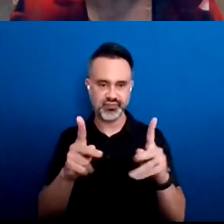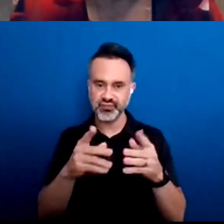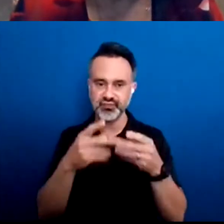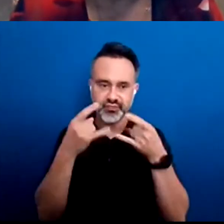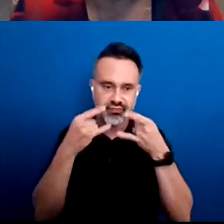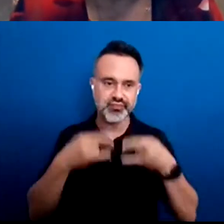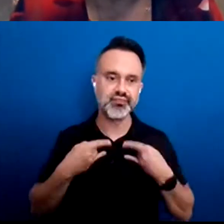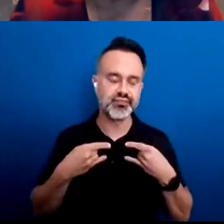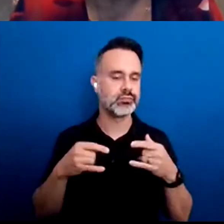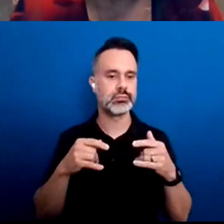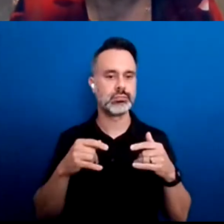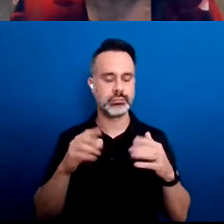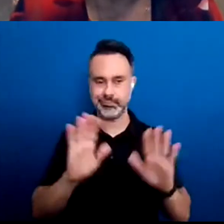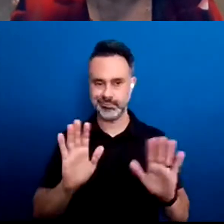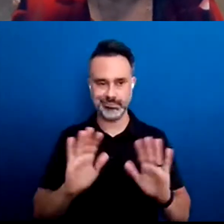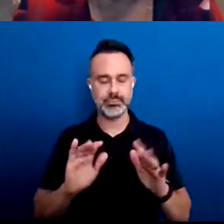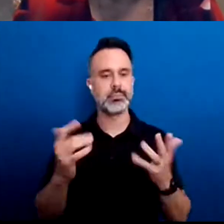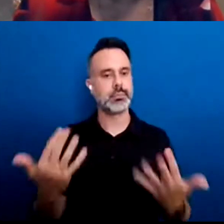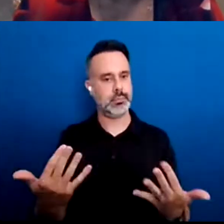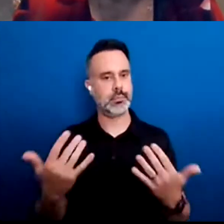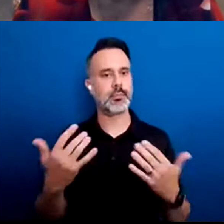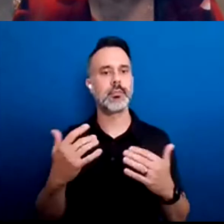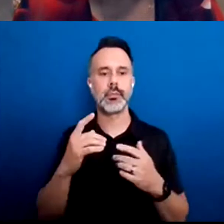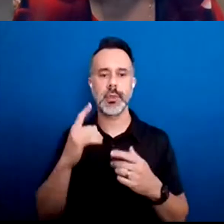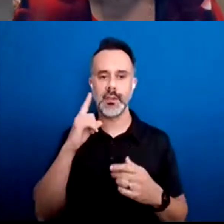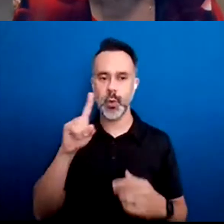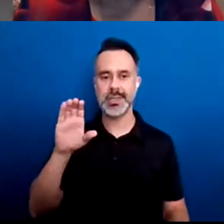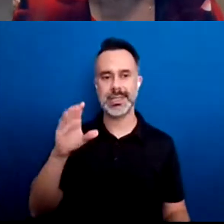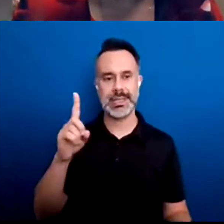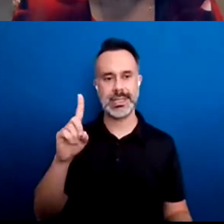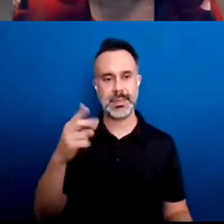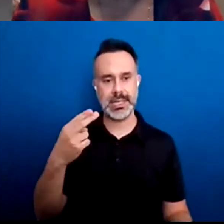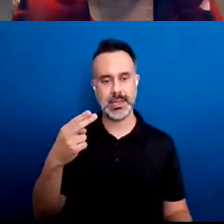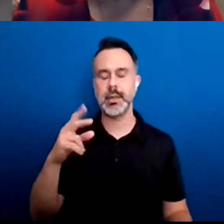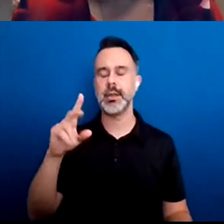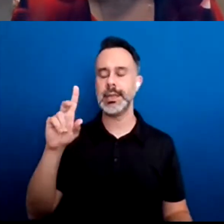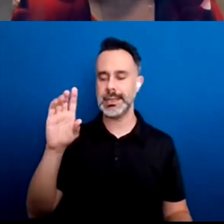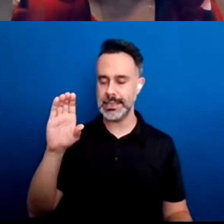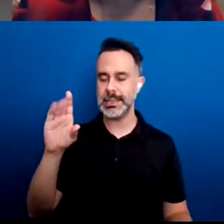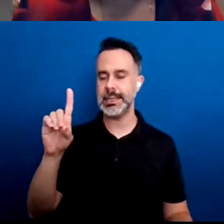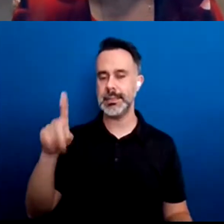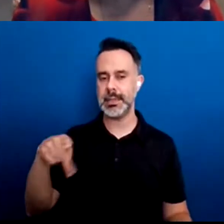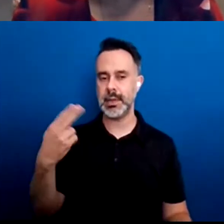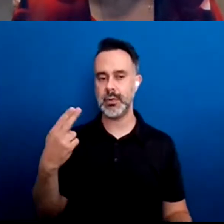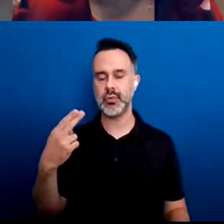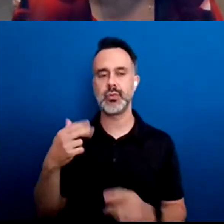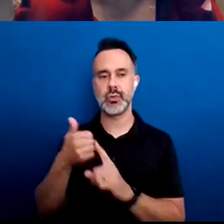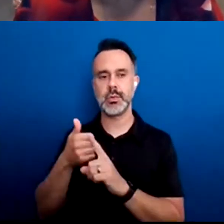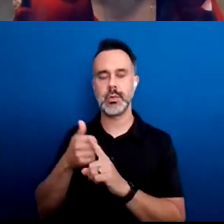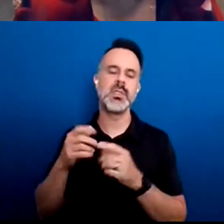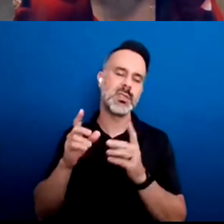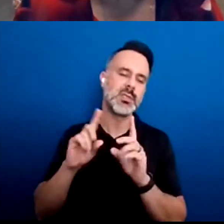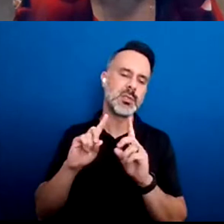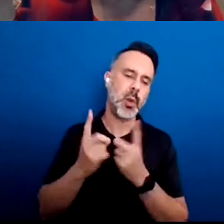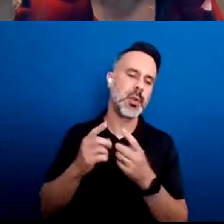wait for our CDPH, or the State Department of Public Health, to update their guidance, and